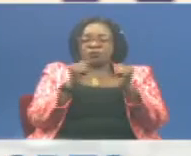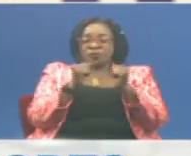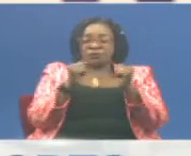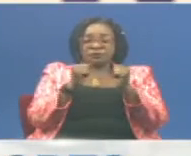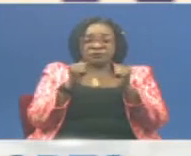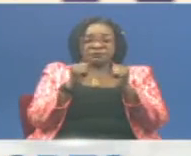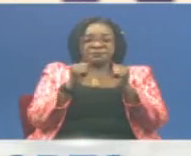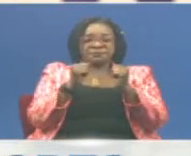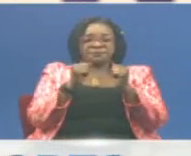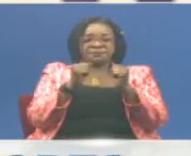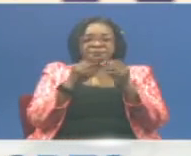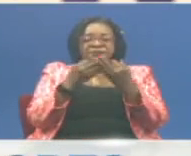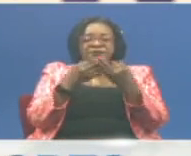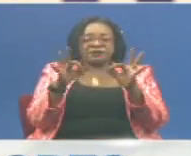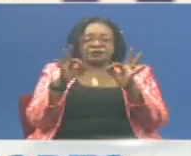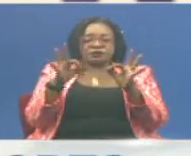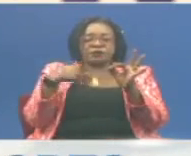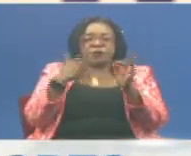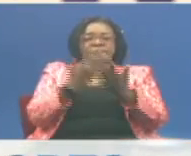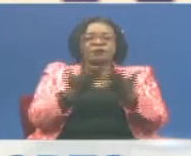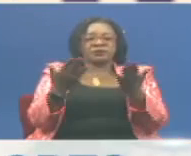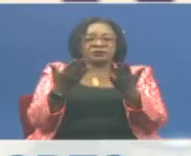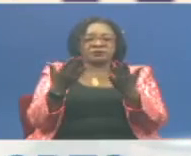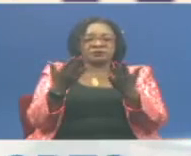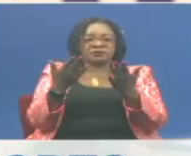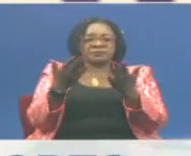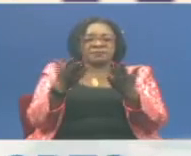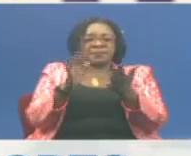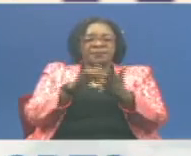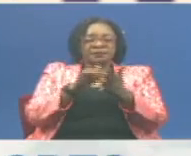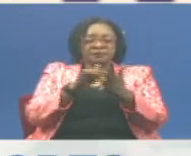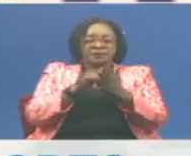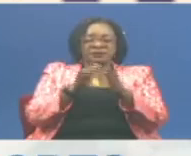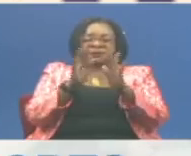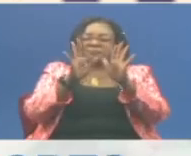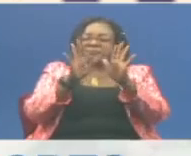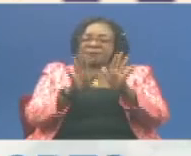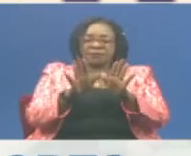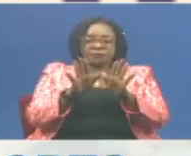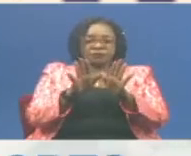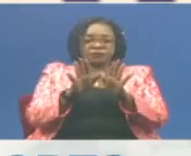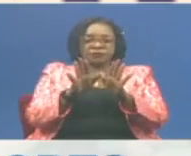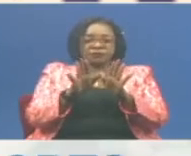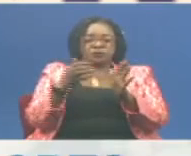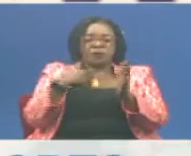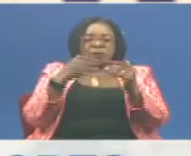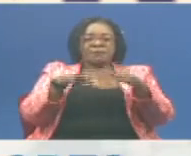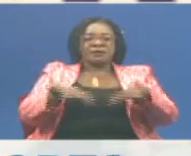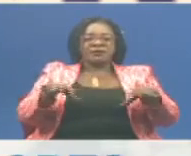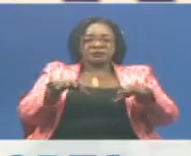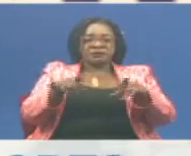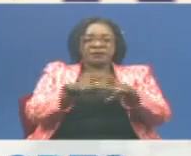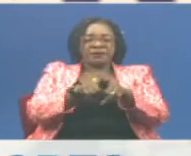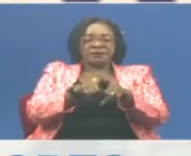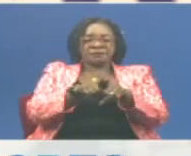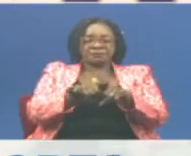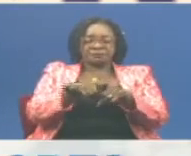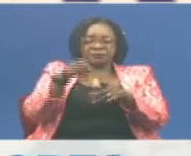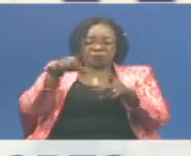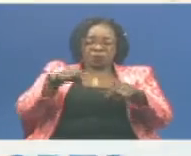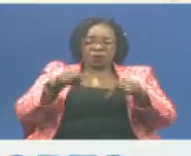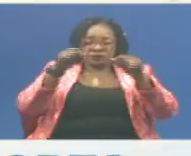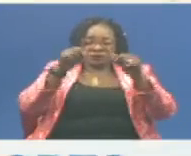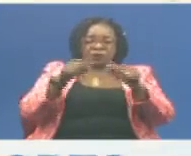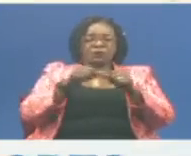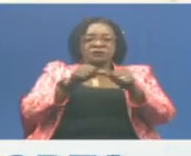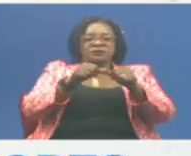the freshness of our products. That is paramount to our markets. Our markets are looking for quality, consistent quality.